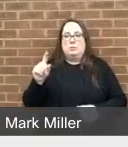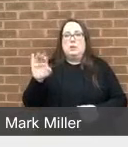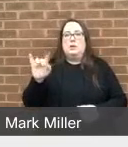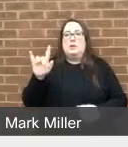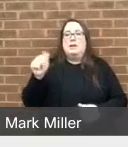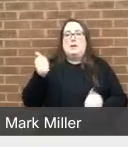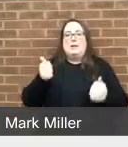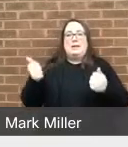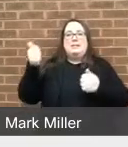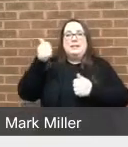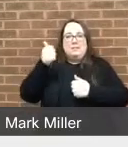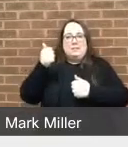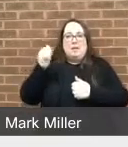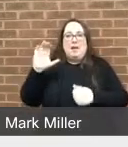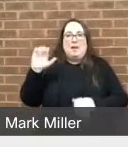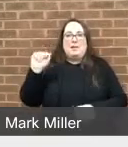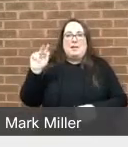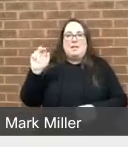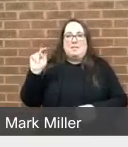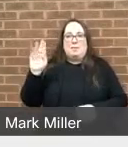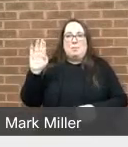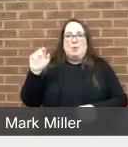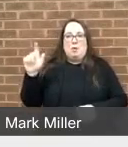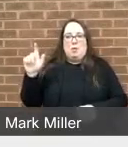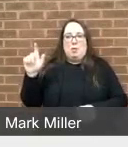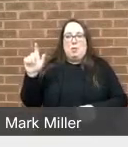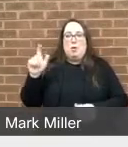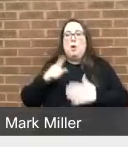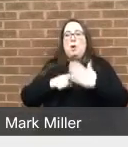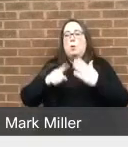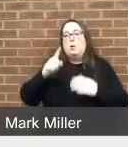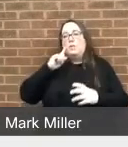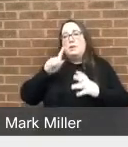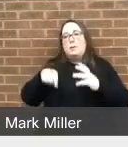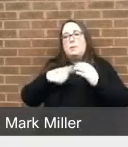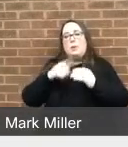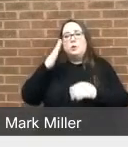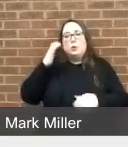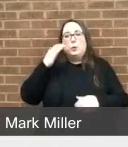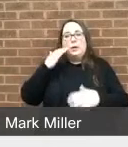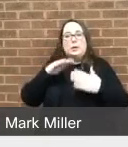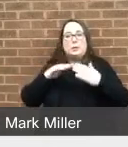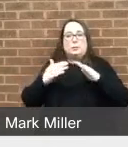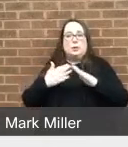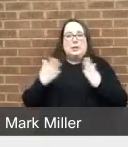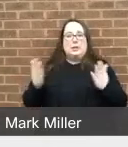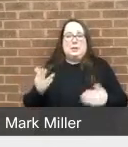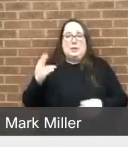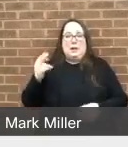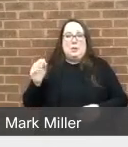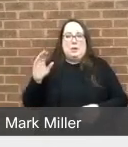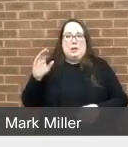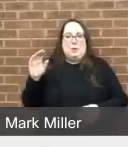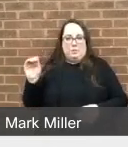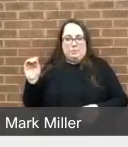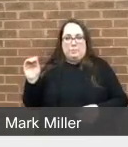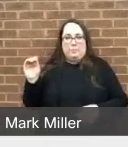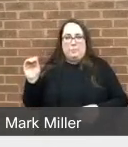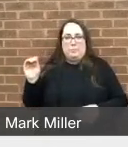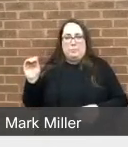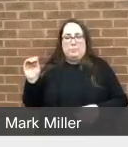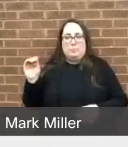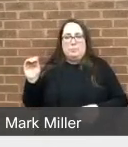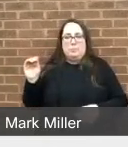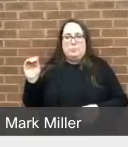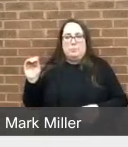Executive Calvin Ball. And then what do you think about Korean community in Howard County? Actually,